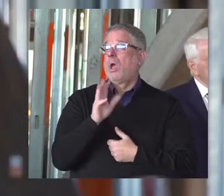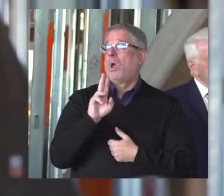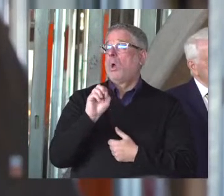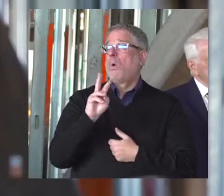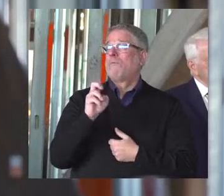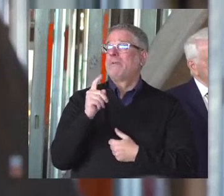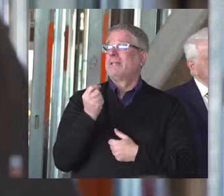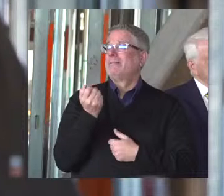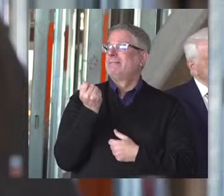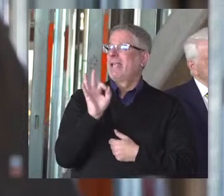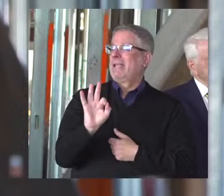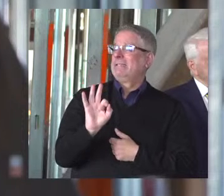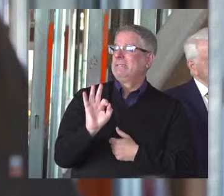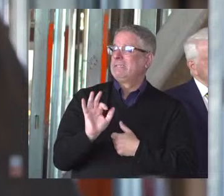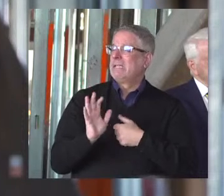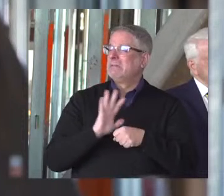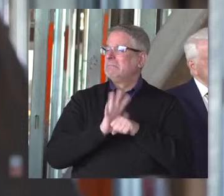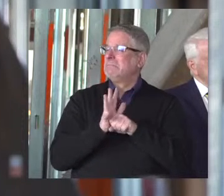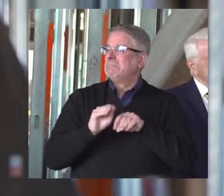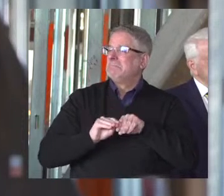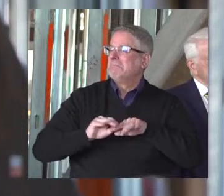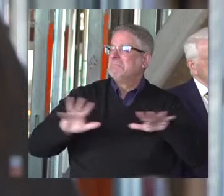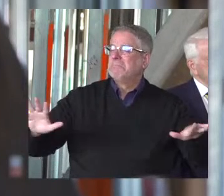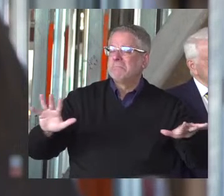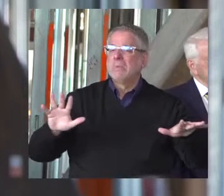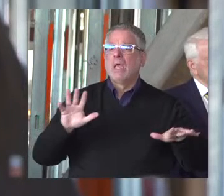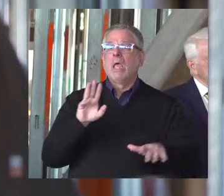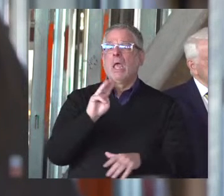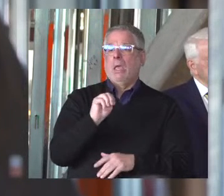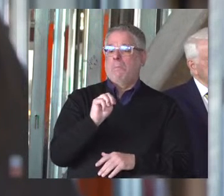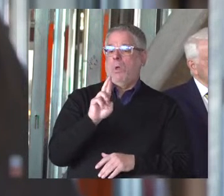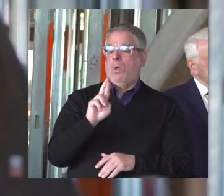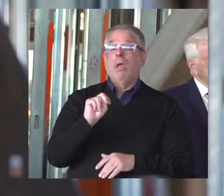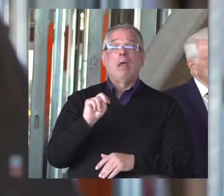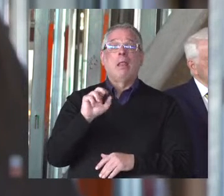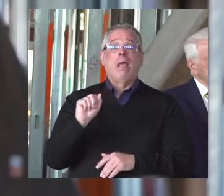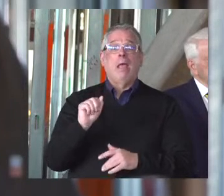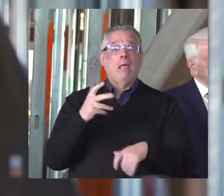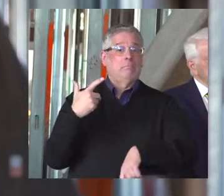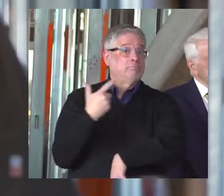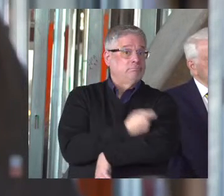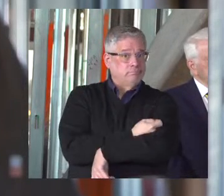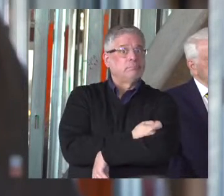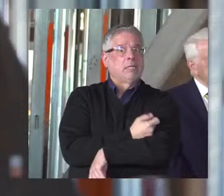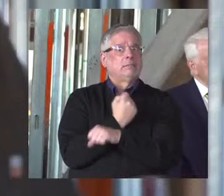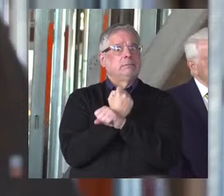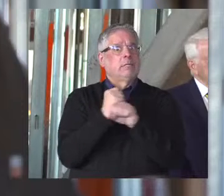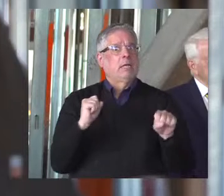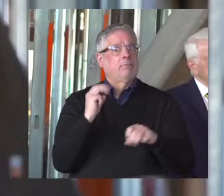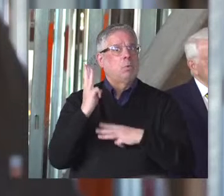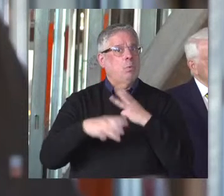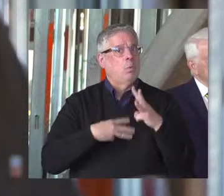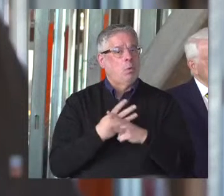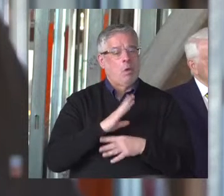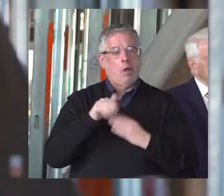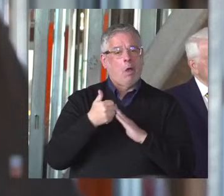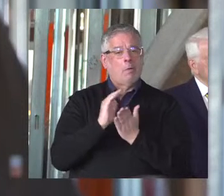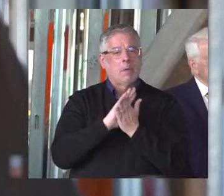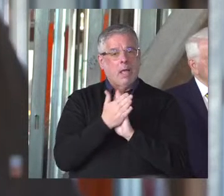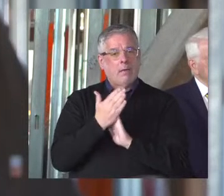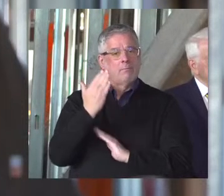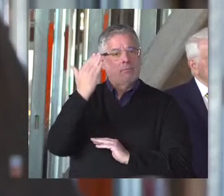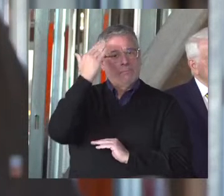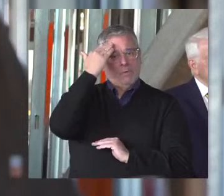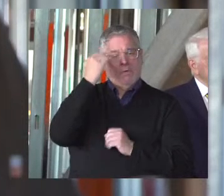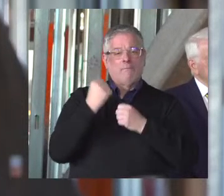COVID-19 pandemic, immunology in the form of mRNA vaccines literally saved the world. We all became familiar with